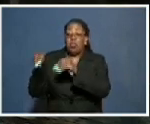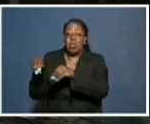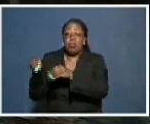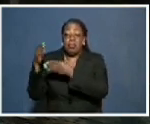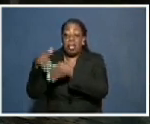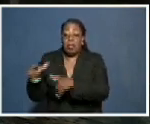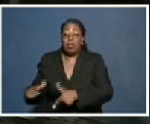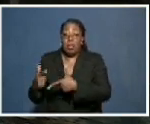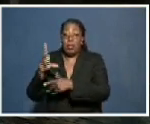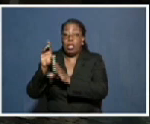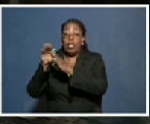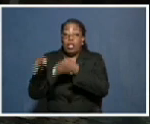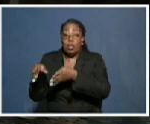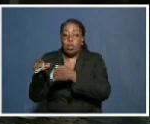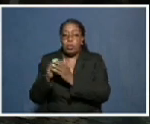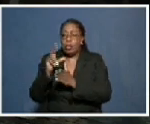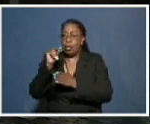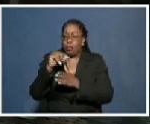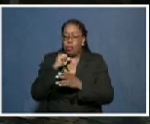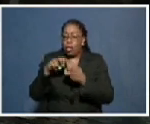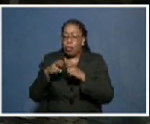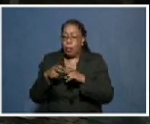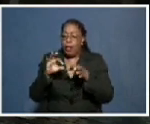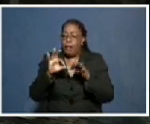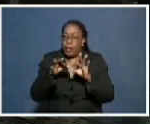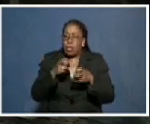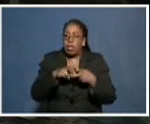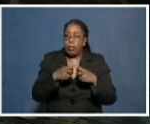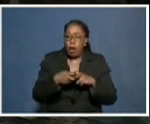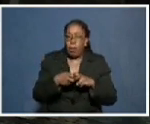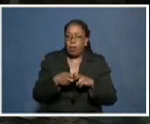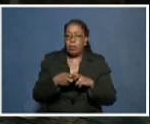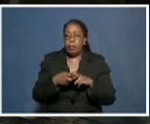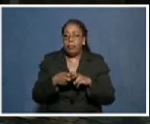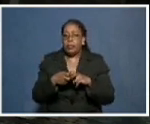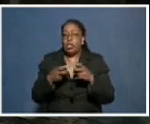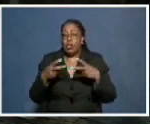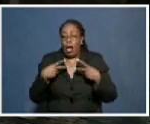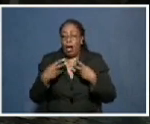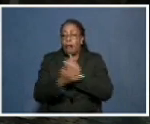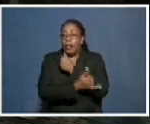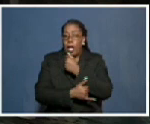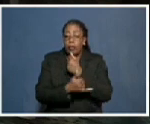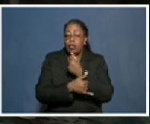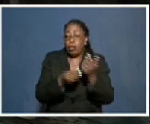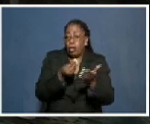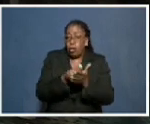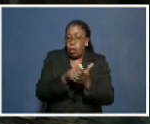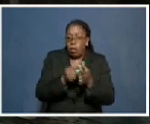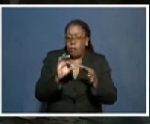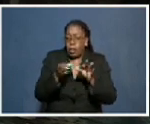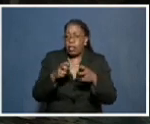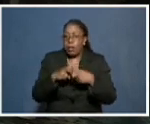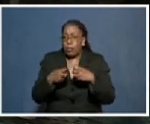issue. That's not the problem. Fix the issue. You have the country's wealth to fix the issue. You're talking to people, you're boasting